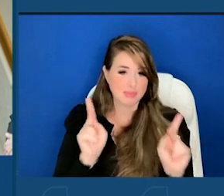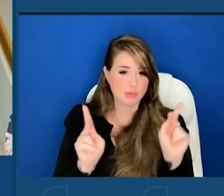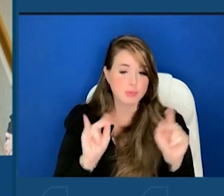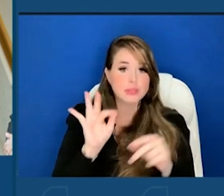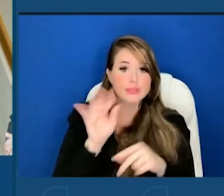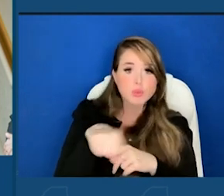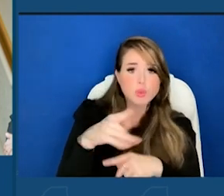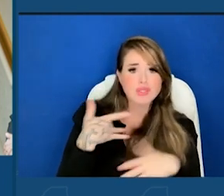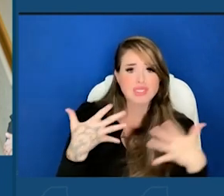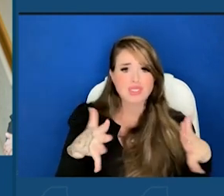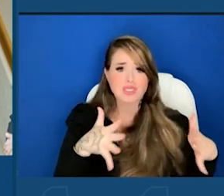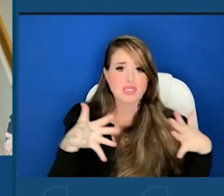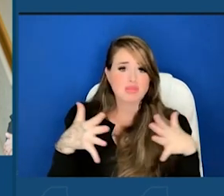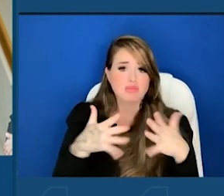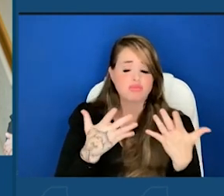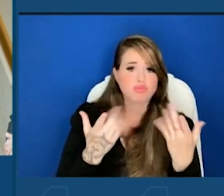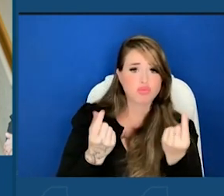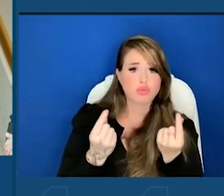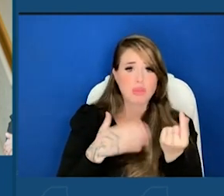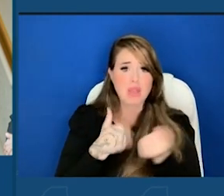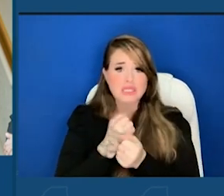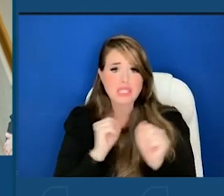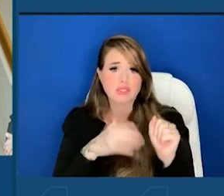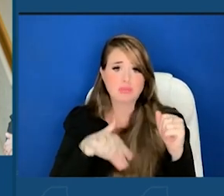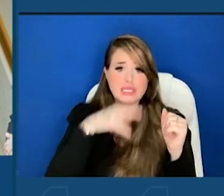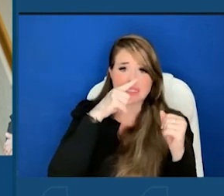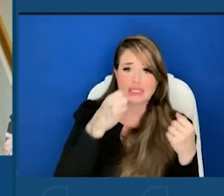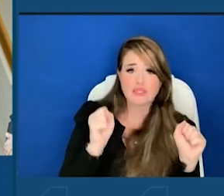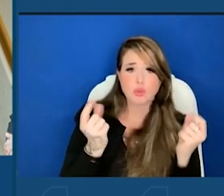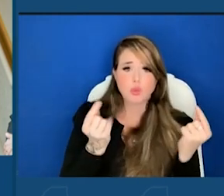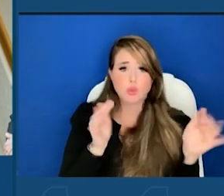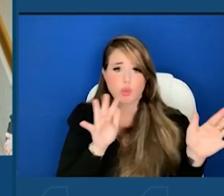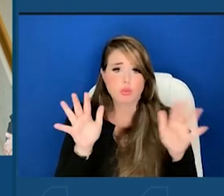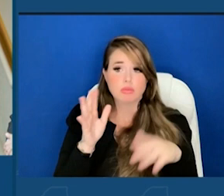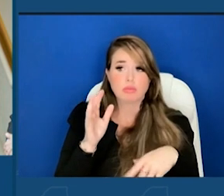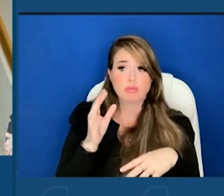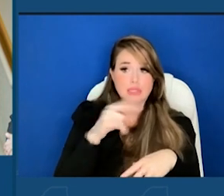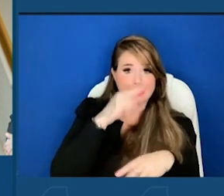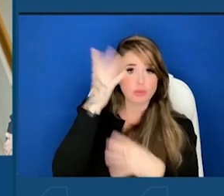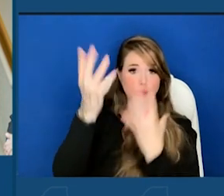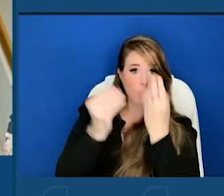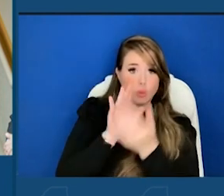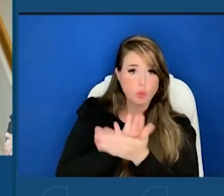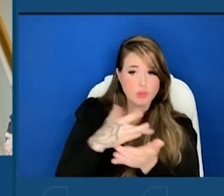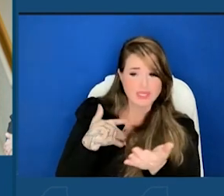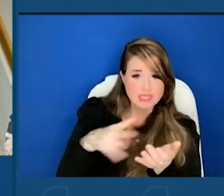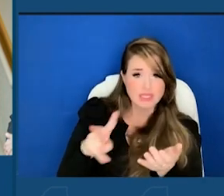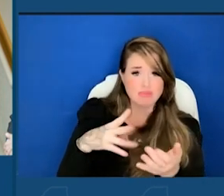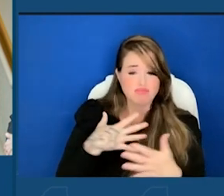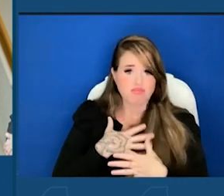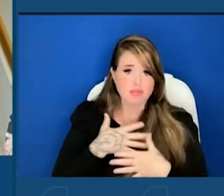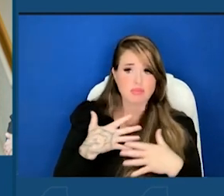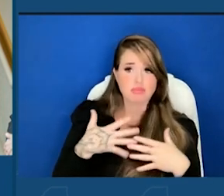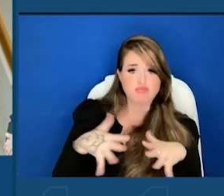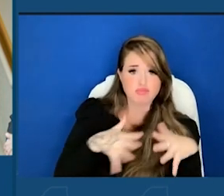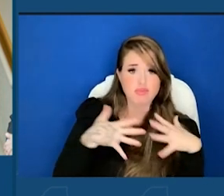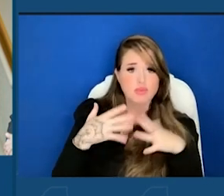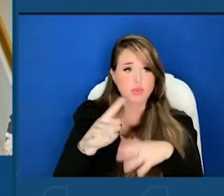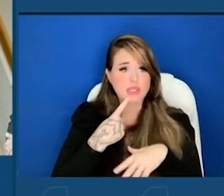anxious about your safety, your kids' safety when they go off to school, or saying goodbye to your spouse or partner on their way to